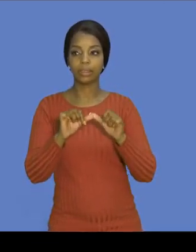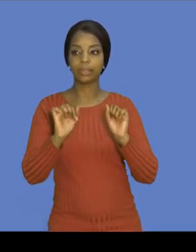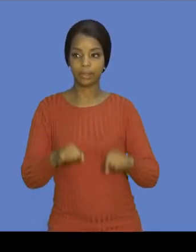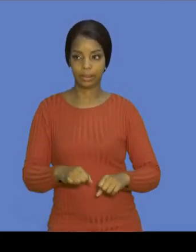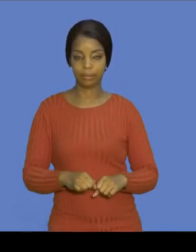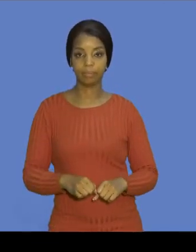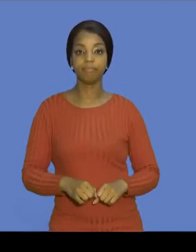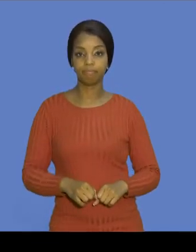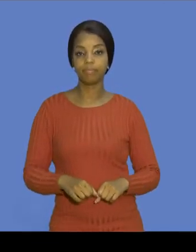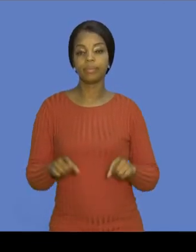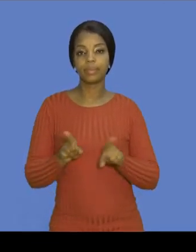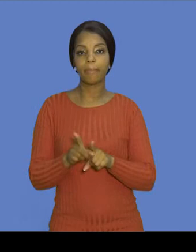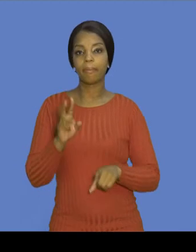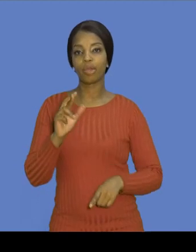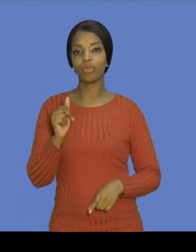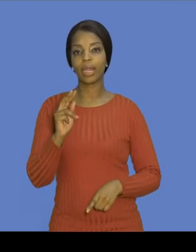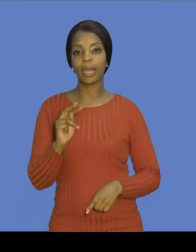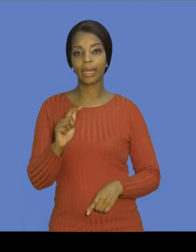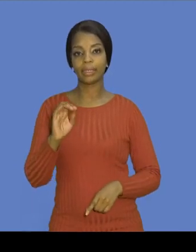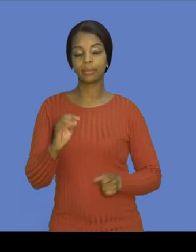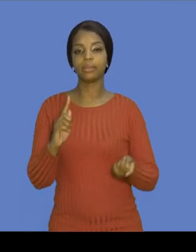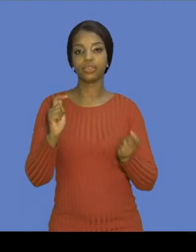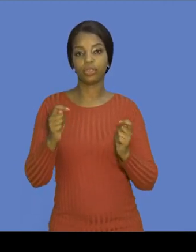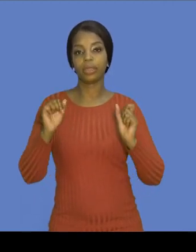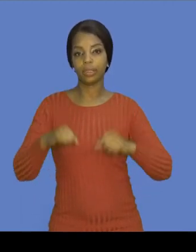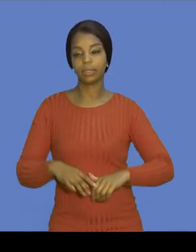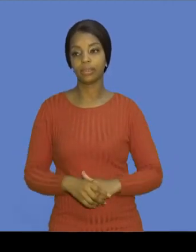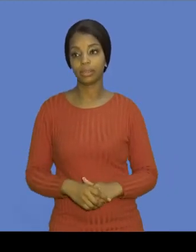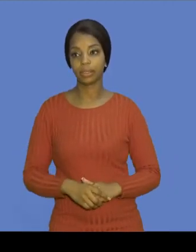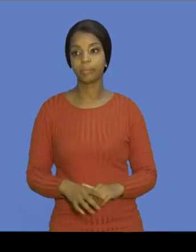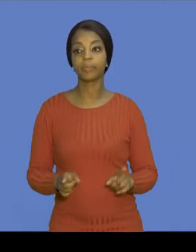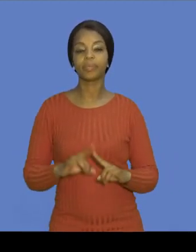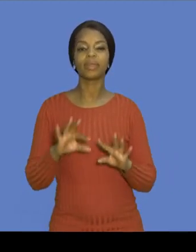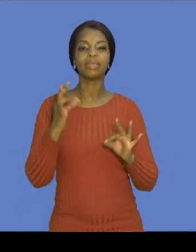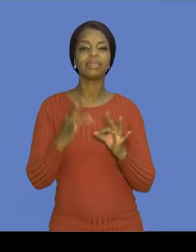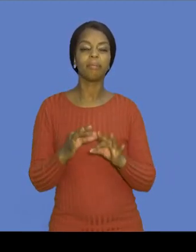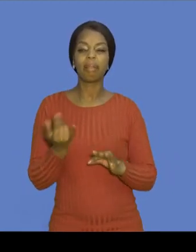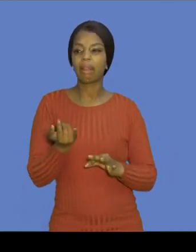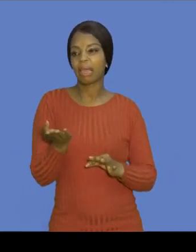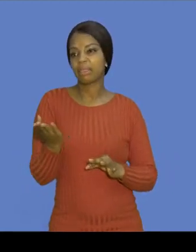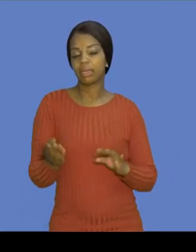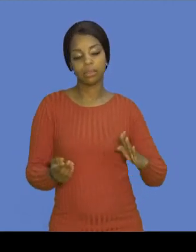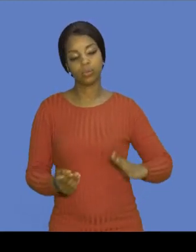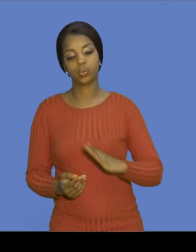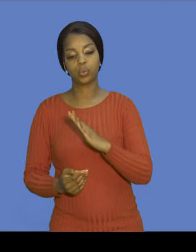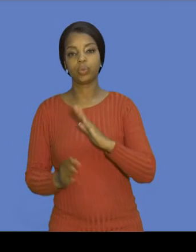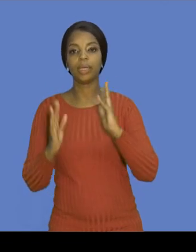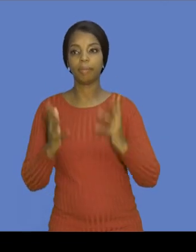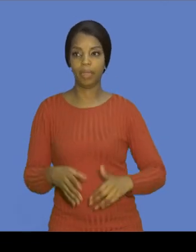dealing with our simple growth. And then simple growth is normally linear, meaning it's a straight line like